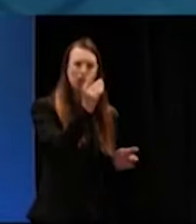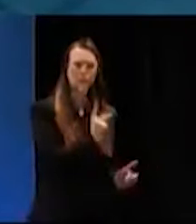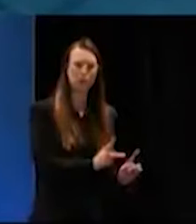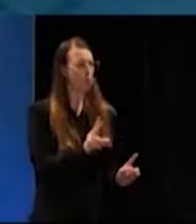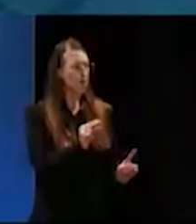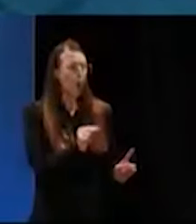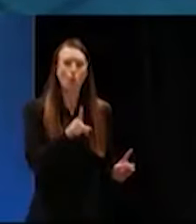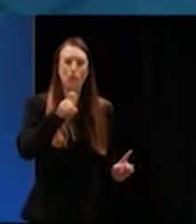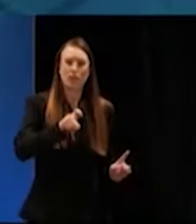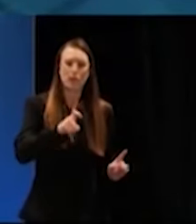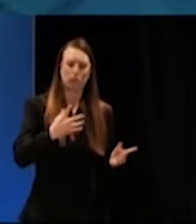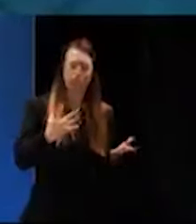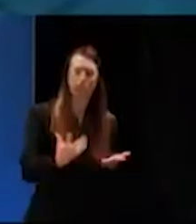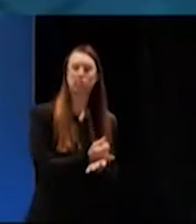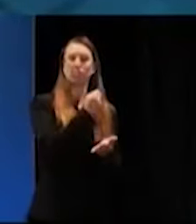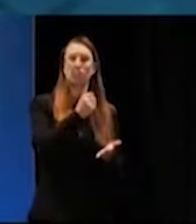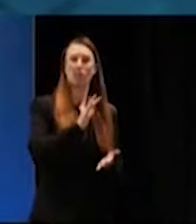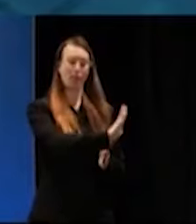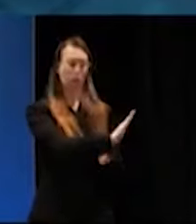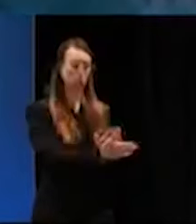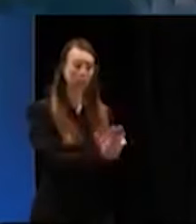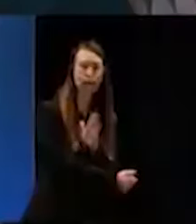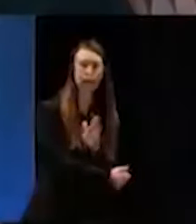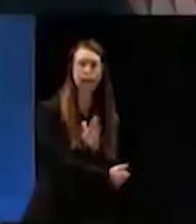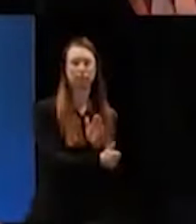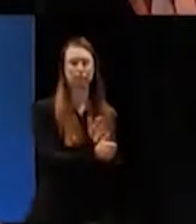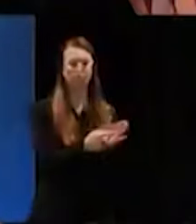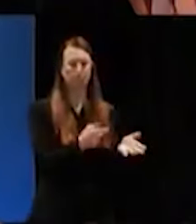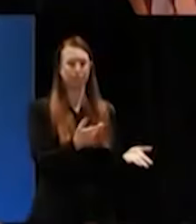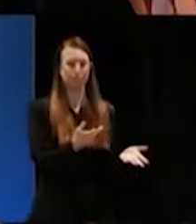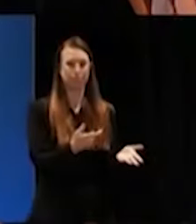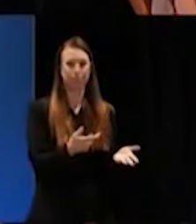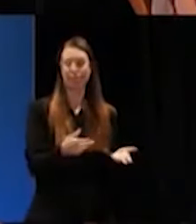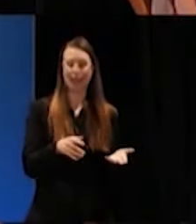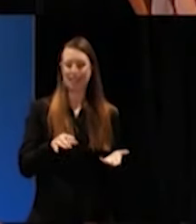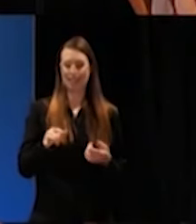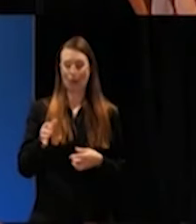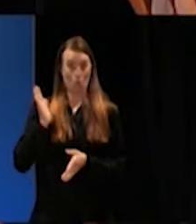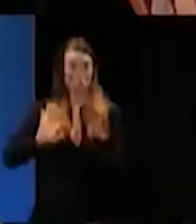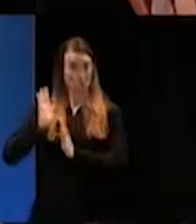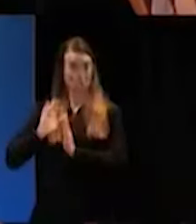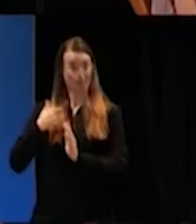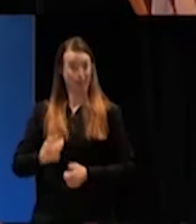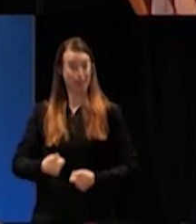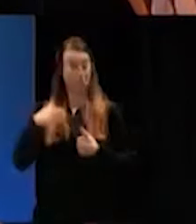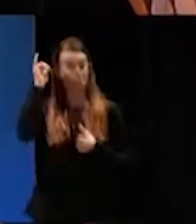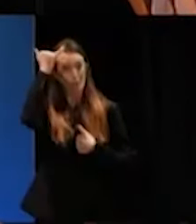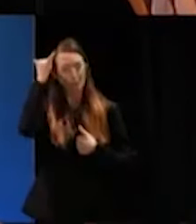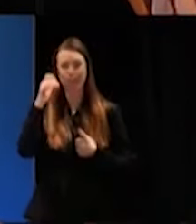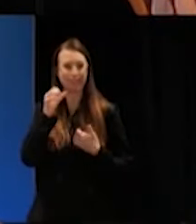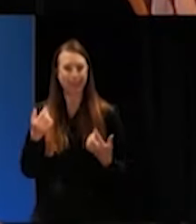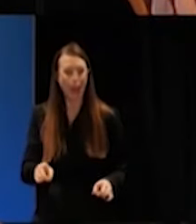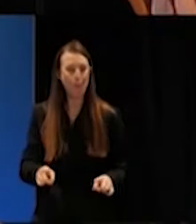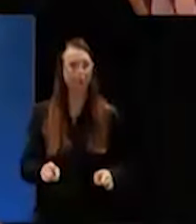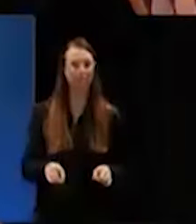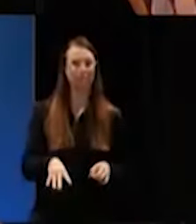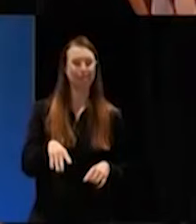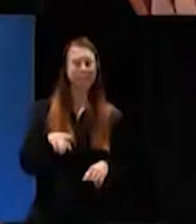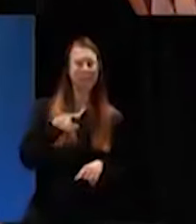talents. It's about retraining. This is what didn't happen when I lived in Buffalo and the steel plants shut down